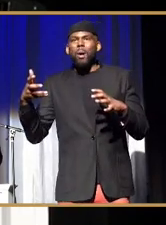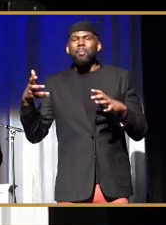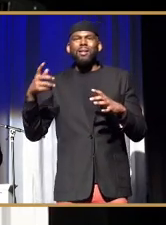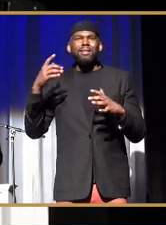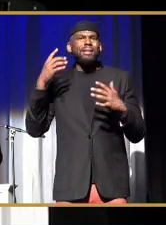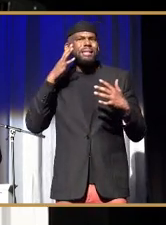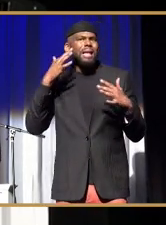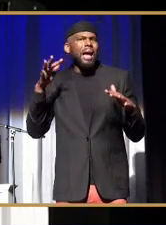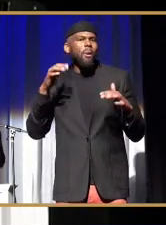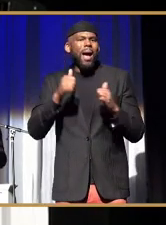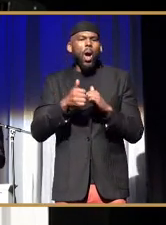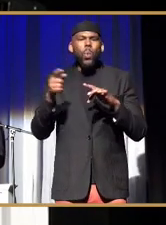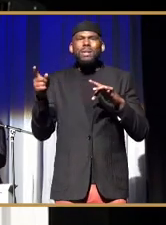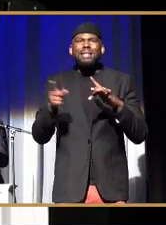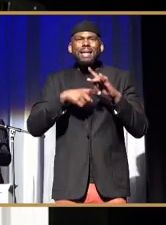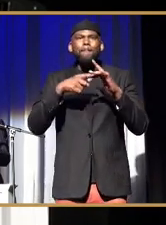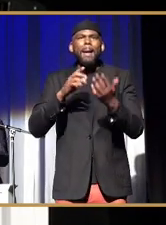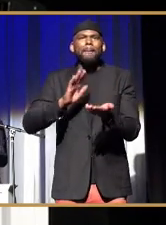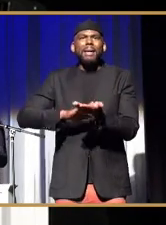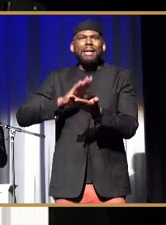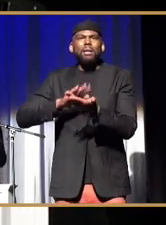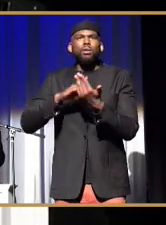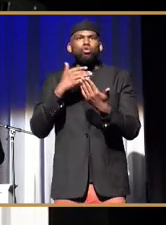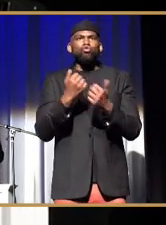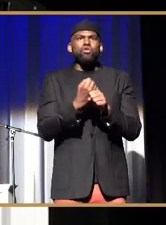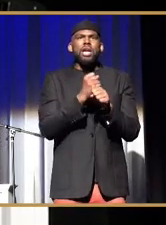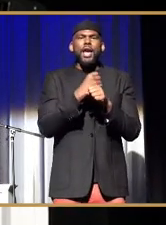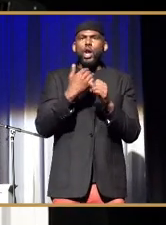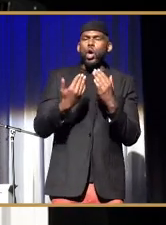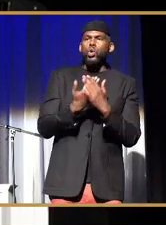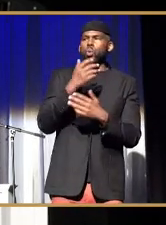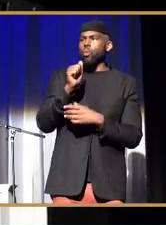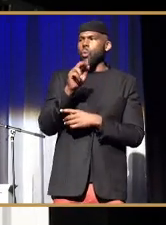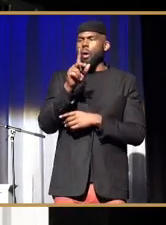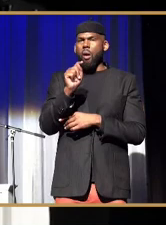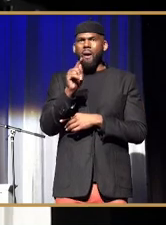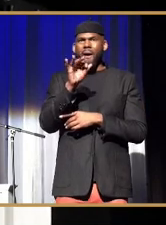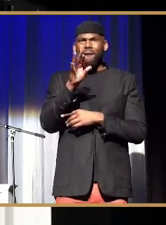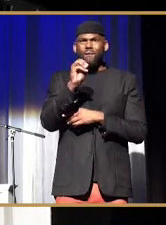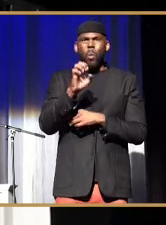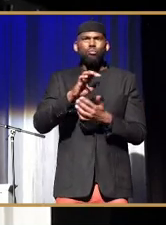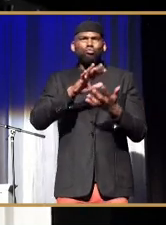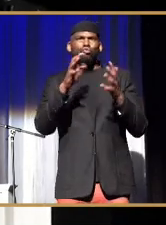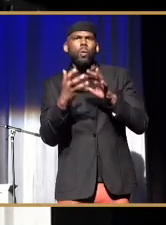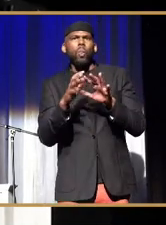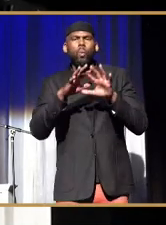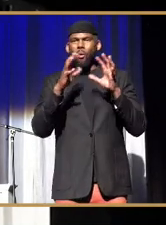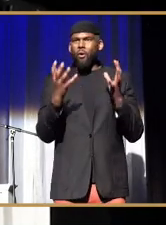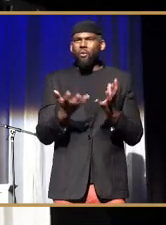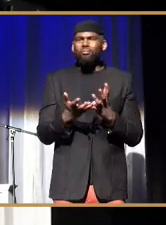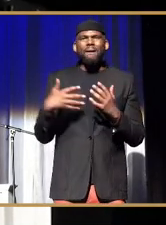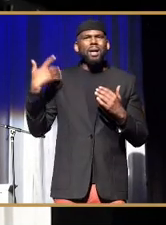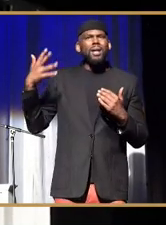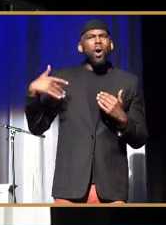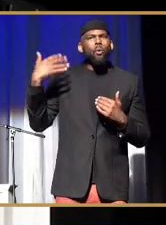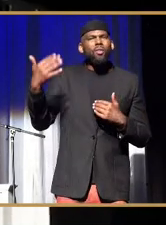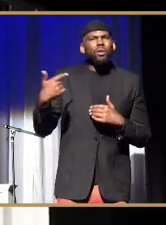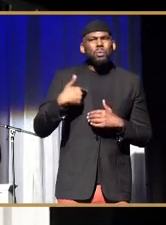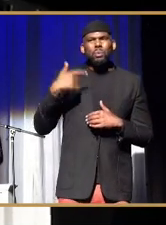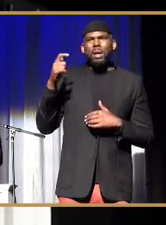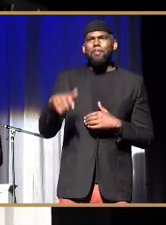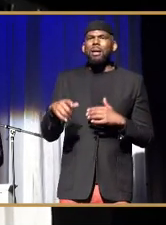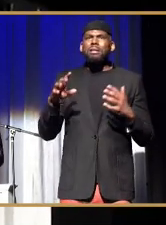beat. And he invented a new art form that shifted the universe. And every now and then, we